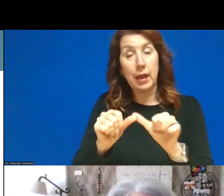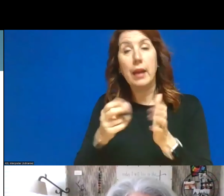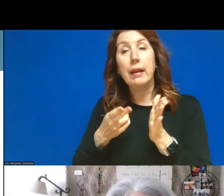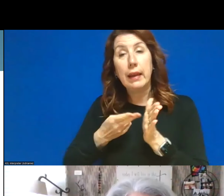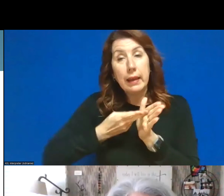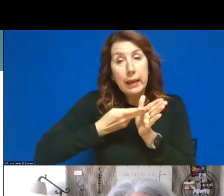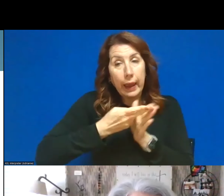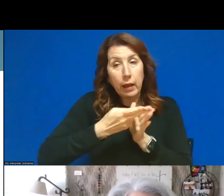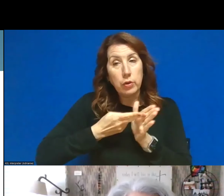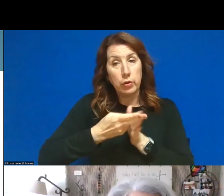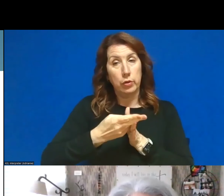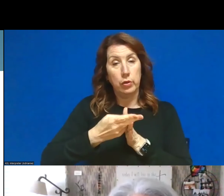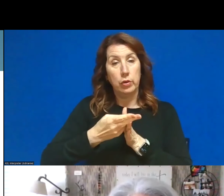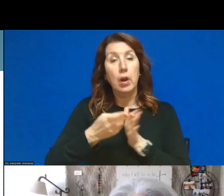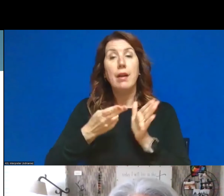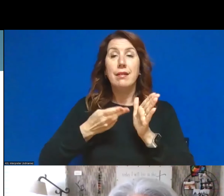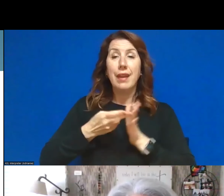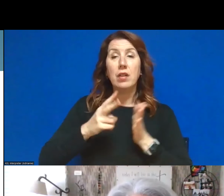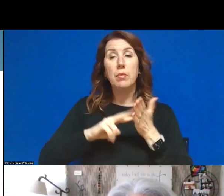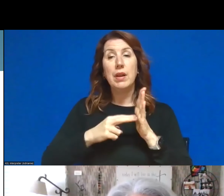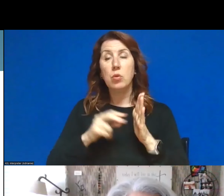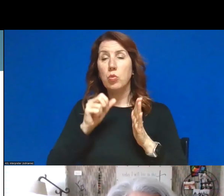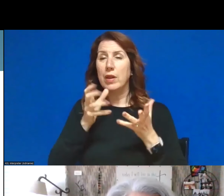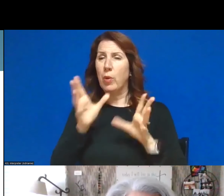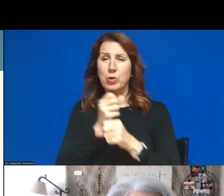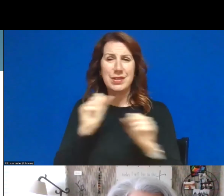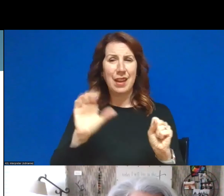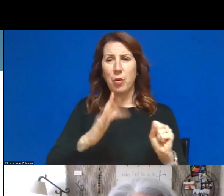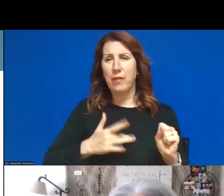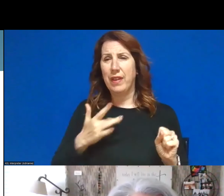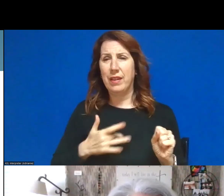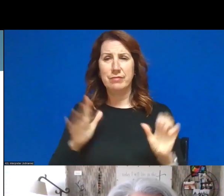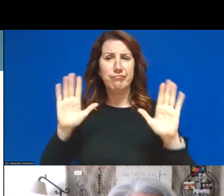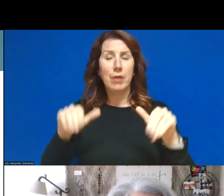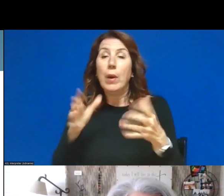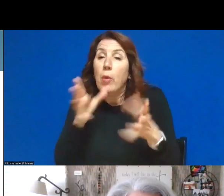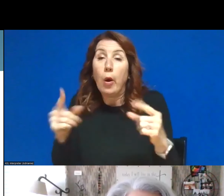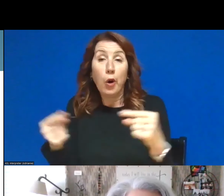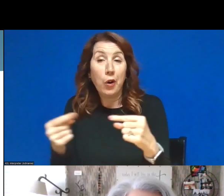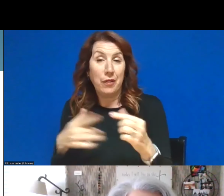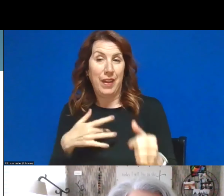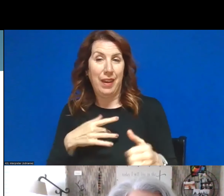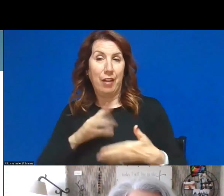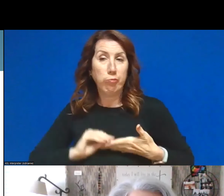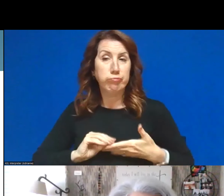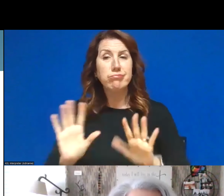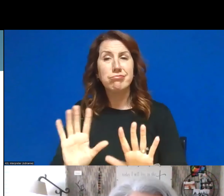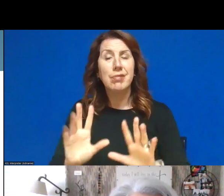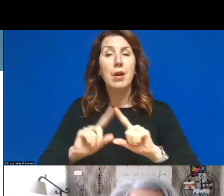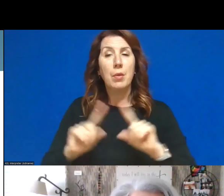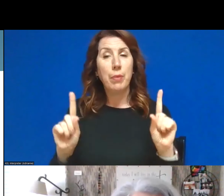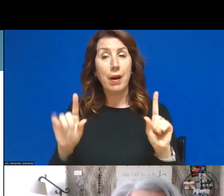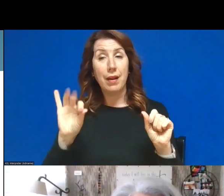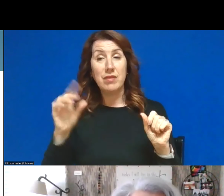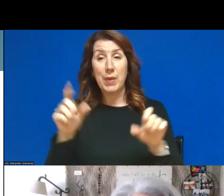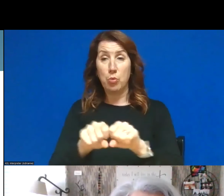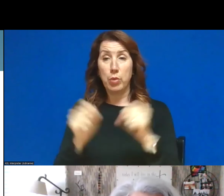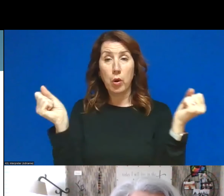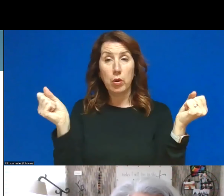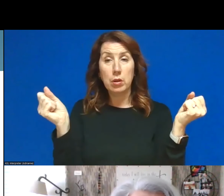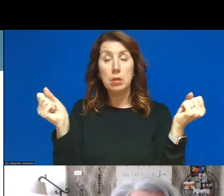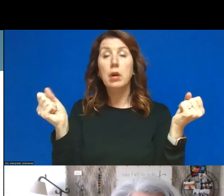Candor being, we aren't here to save anybody's feelings. We're obviously not here to hurt anybody's feelings, but if something's broken, we are